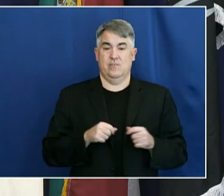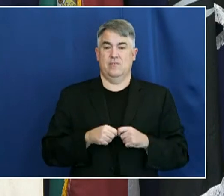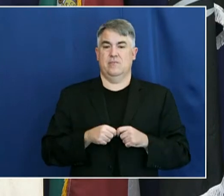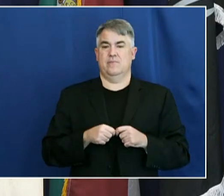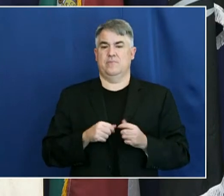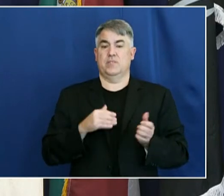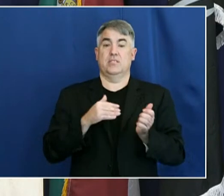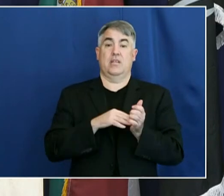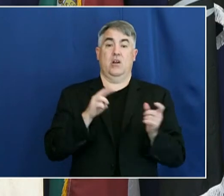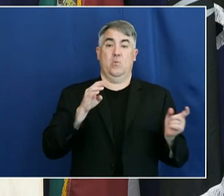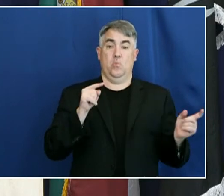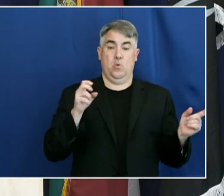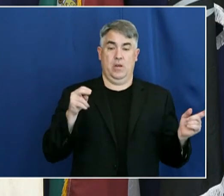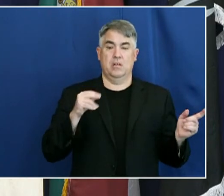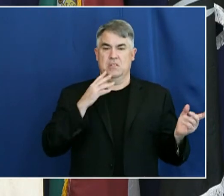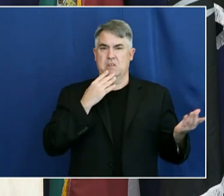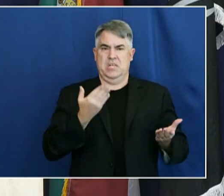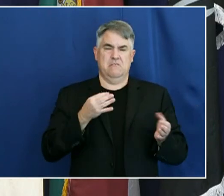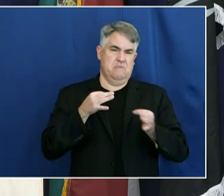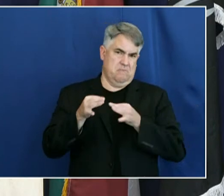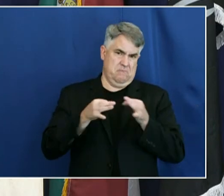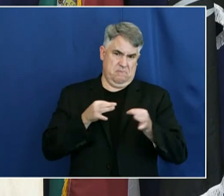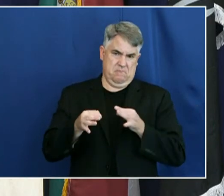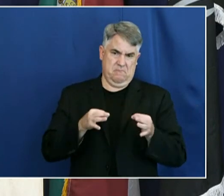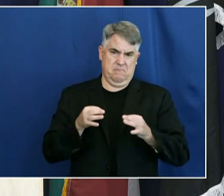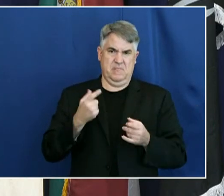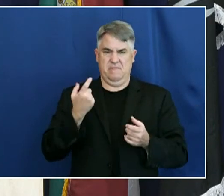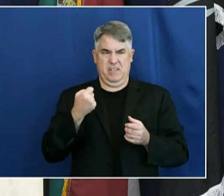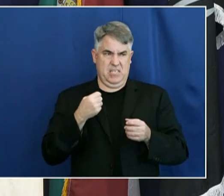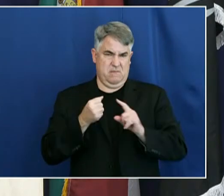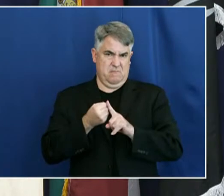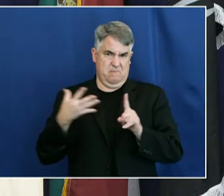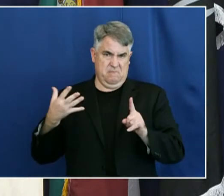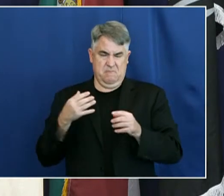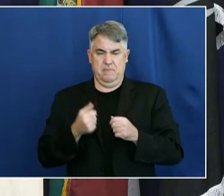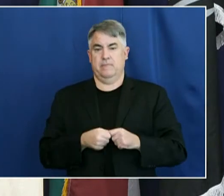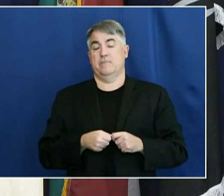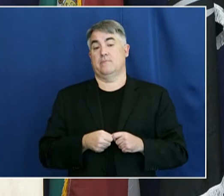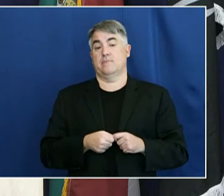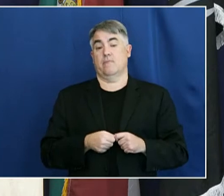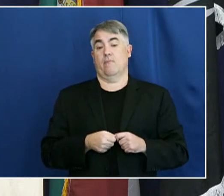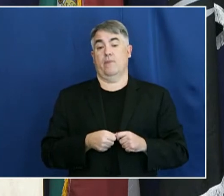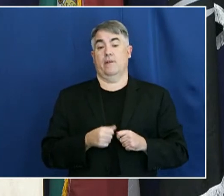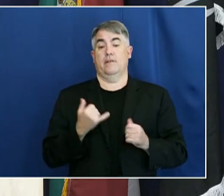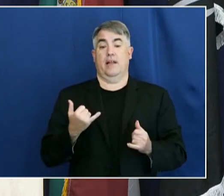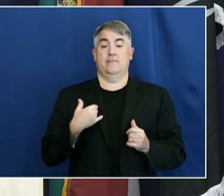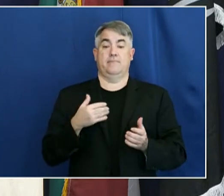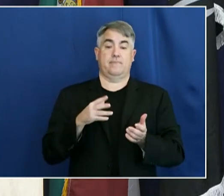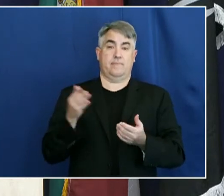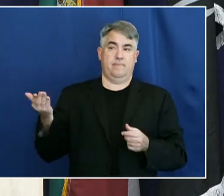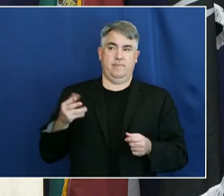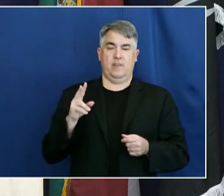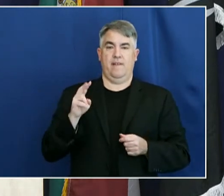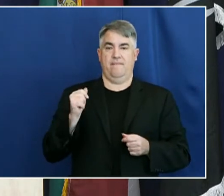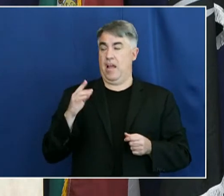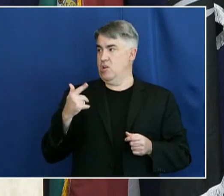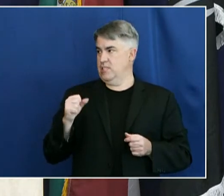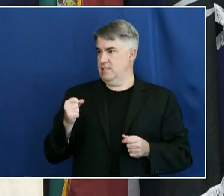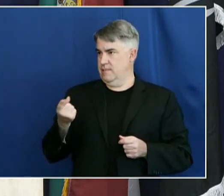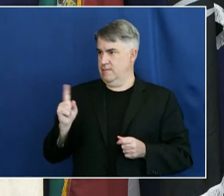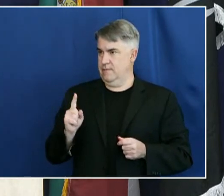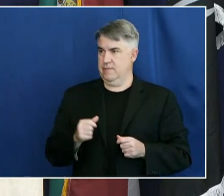any questions folks may have. But before we go to the questions, let me invite up Vice Chair Nora Vargas for her update. Thank you.